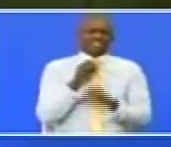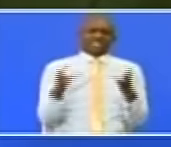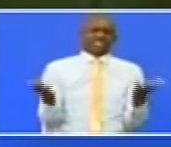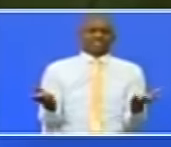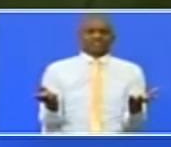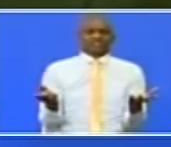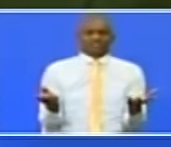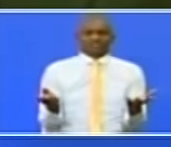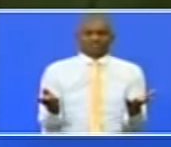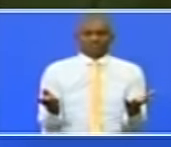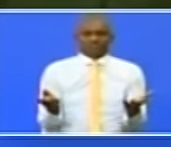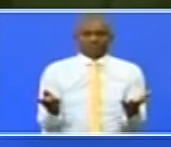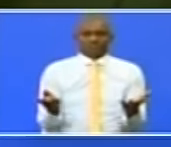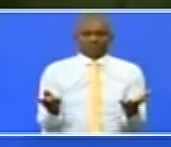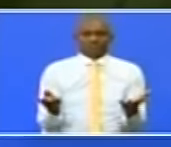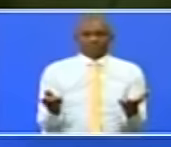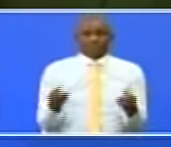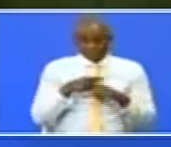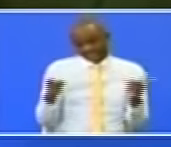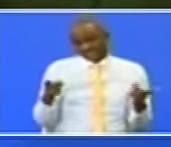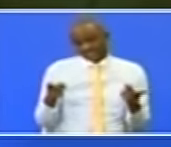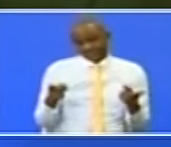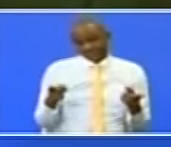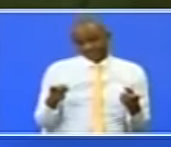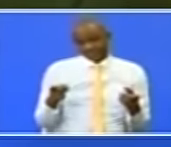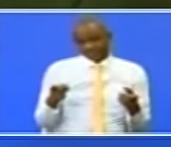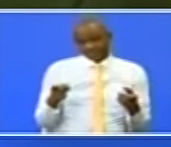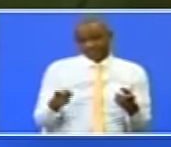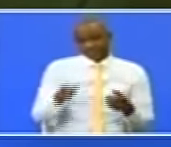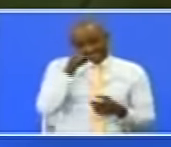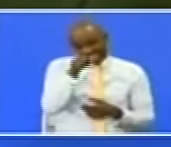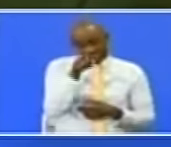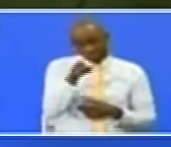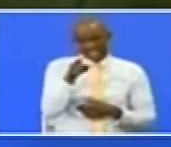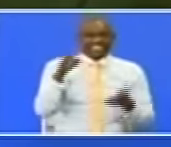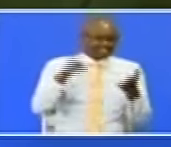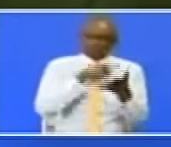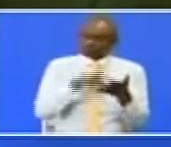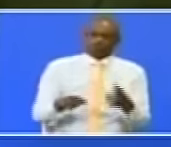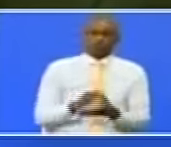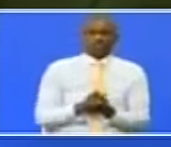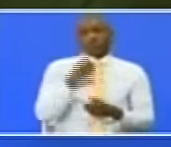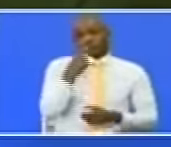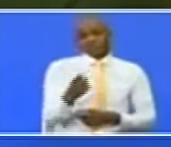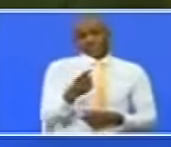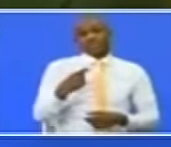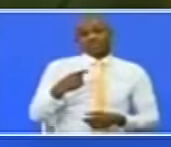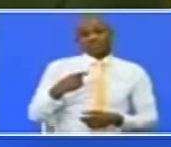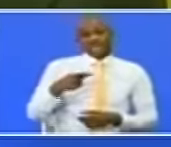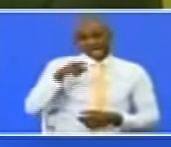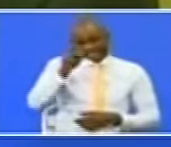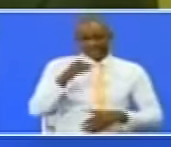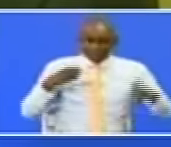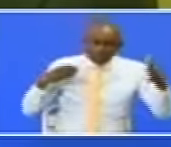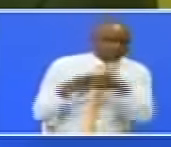what is happening here. Mm-hmm. But then it would be very, very much wrong to say that she